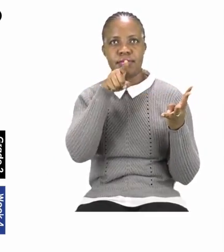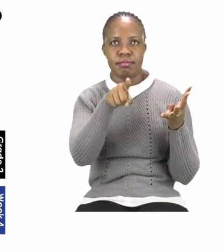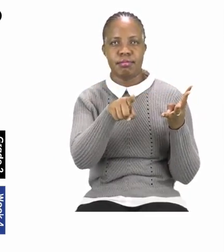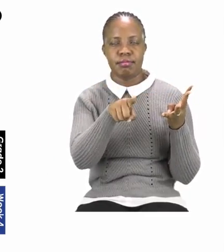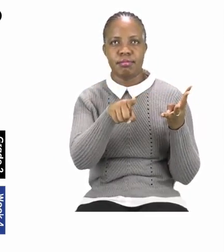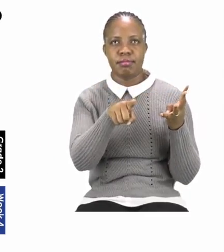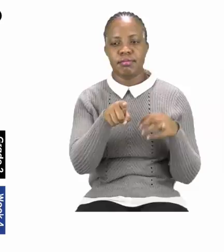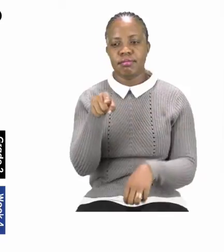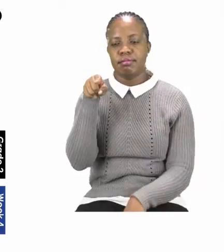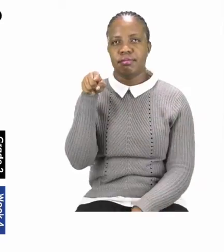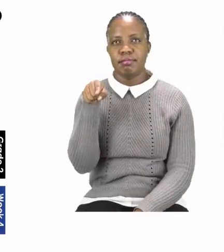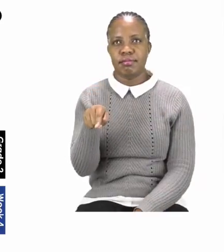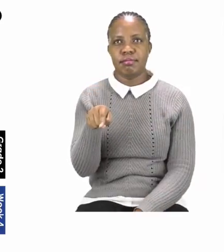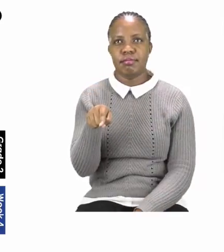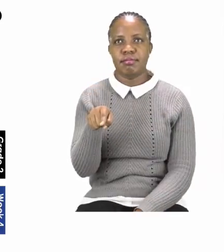it,